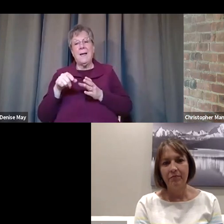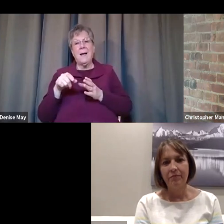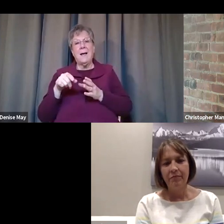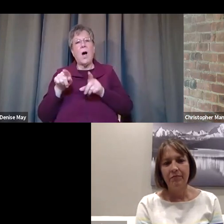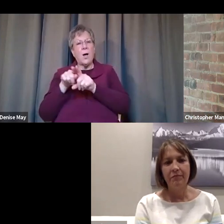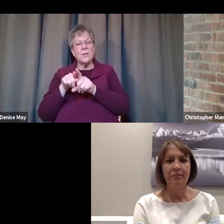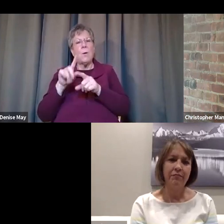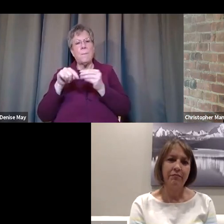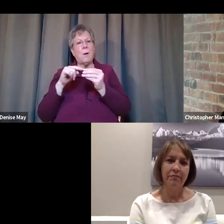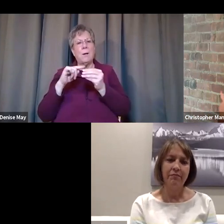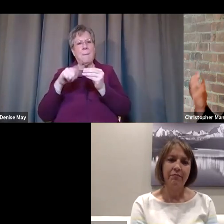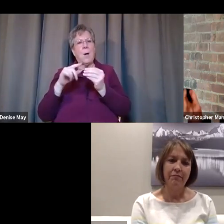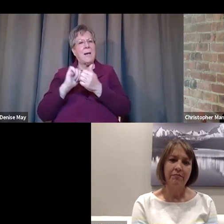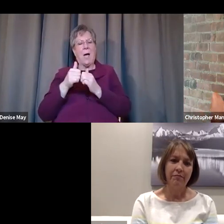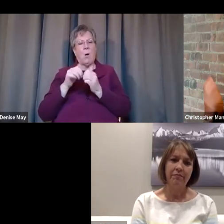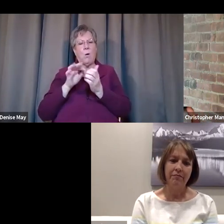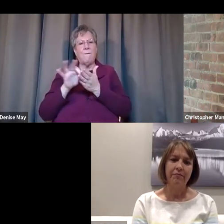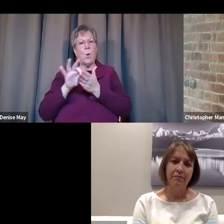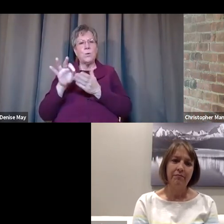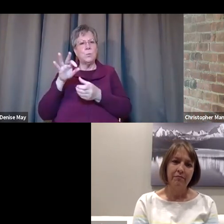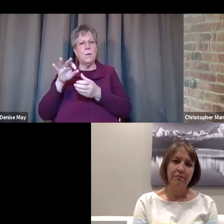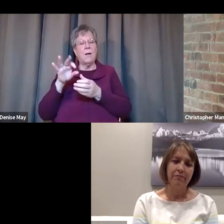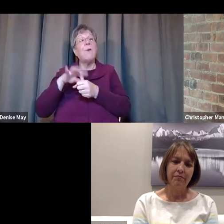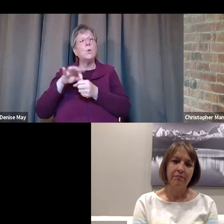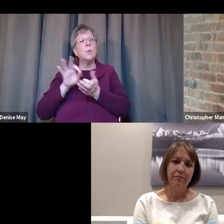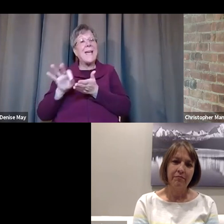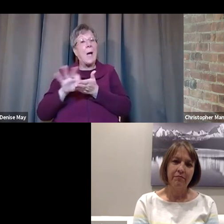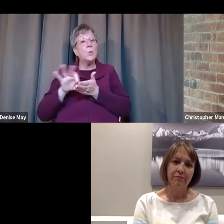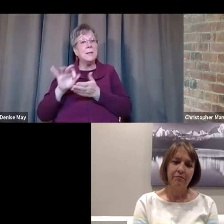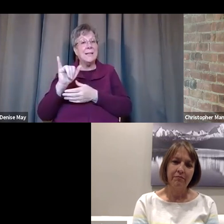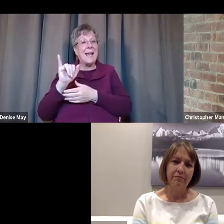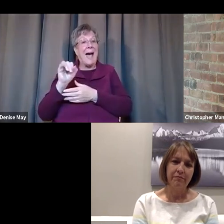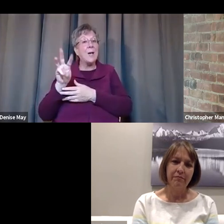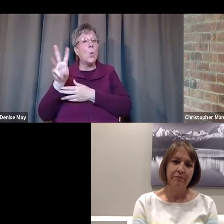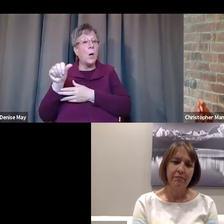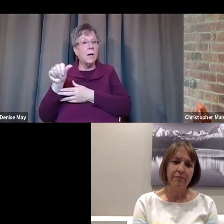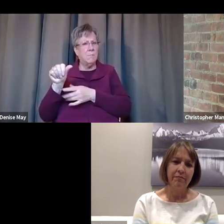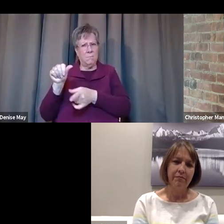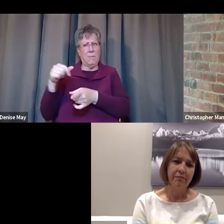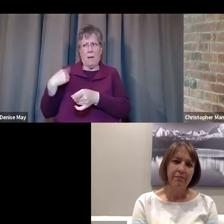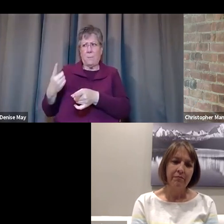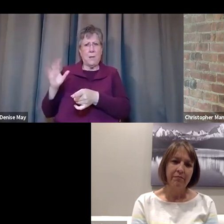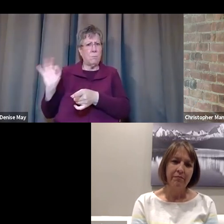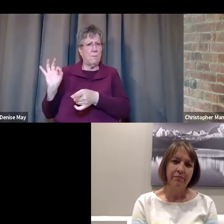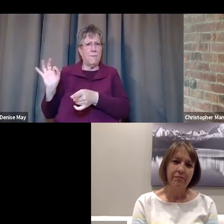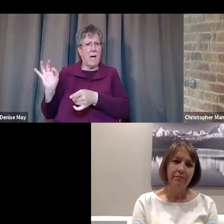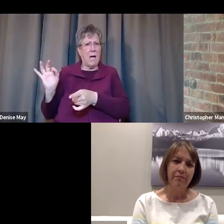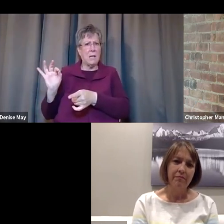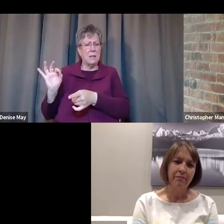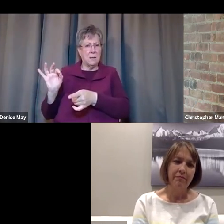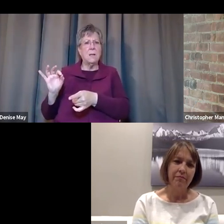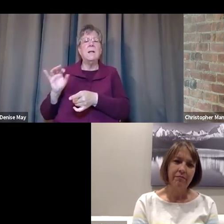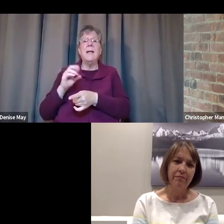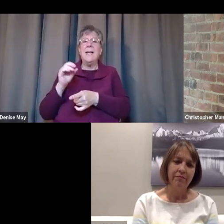how votes were counted in Iowa, a state that runs elections quite well historically. and a Republican won by a handful of votes. And if we